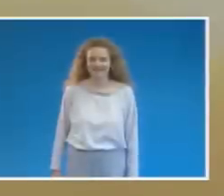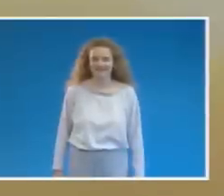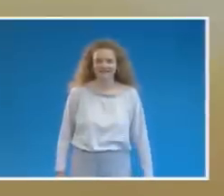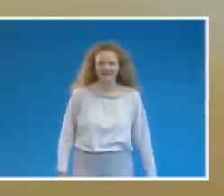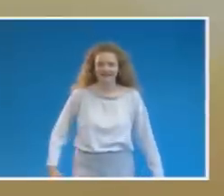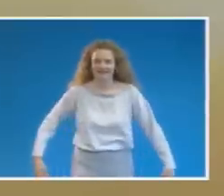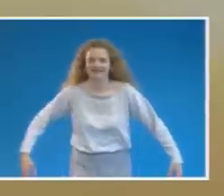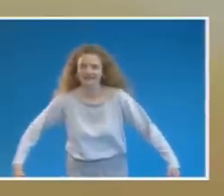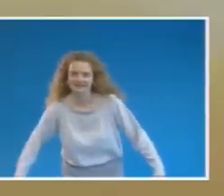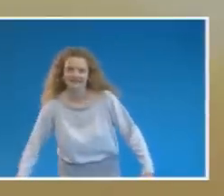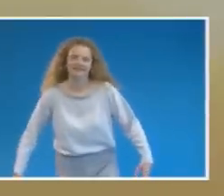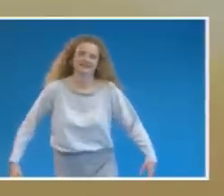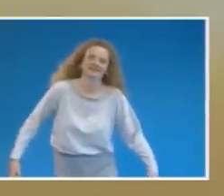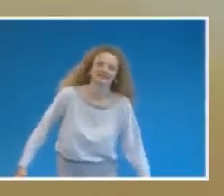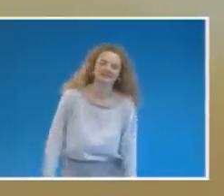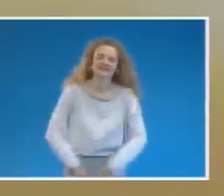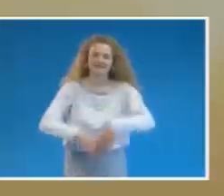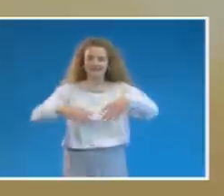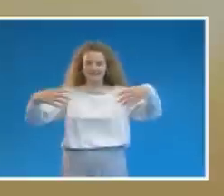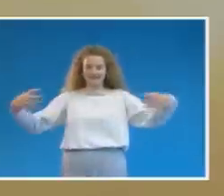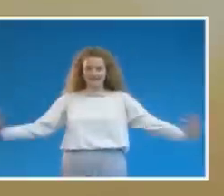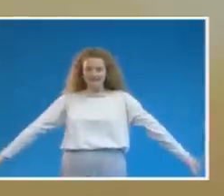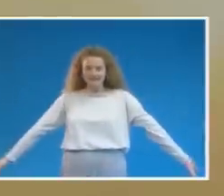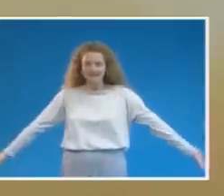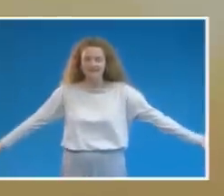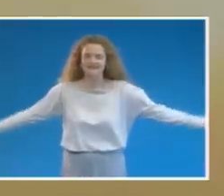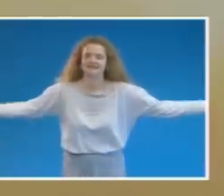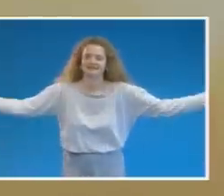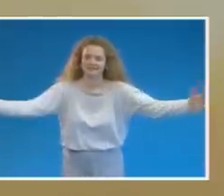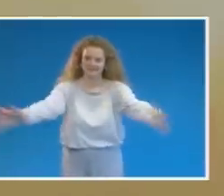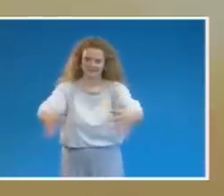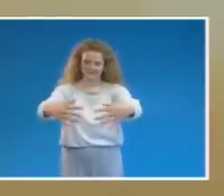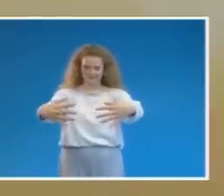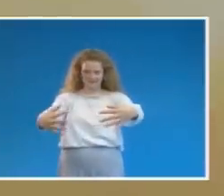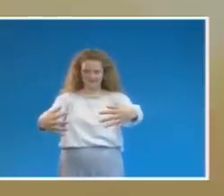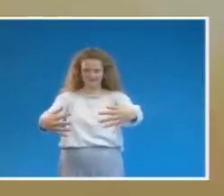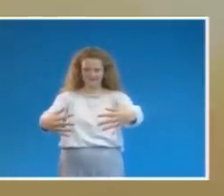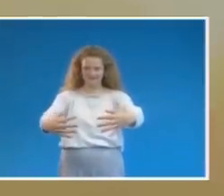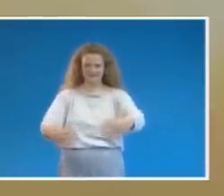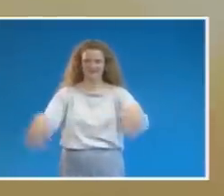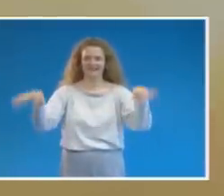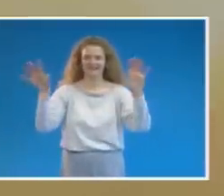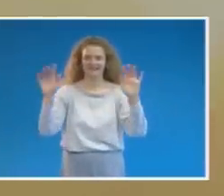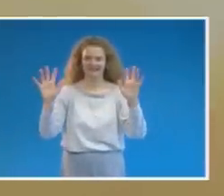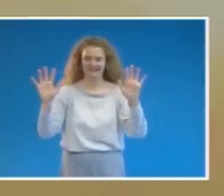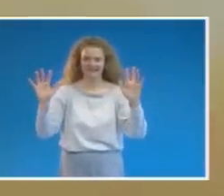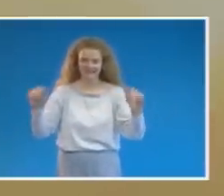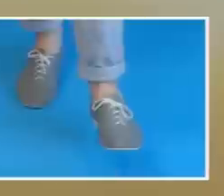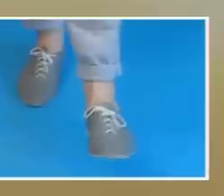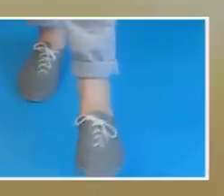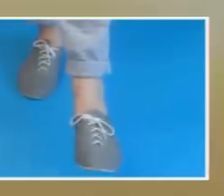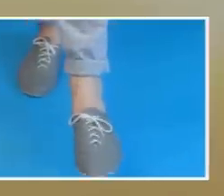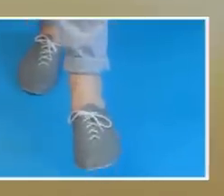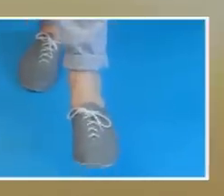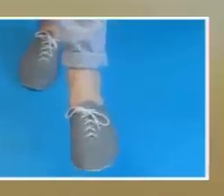An elephant goes like this and that. He's terribly big and he's terribly fat. He has no fingers